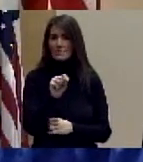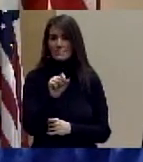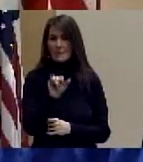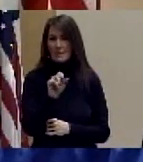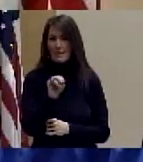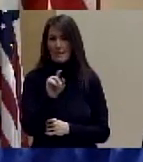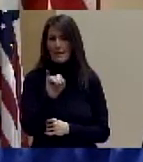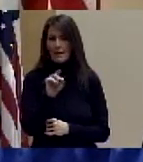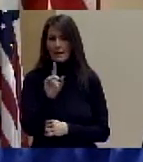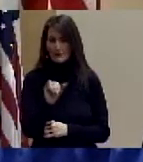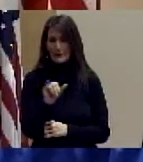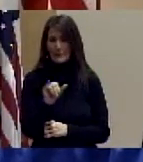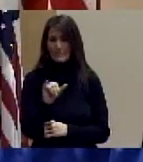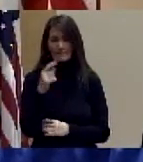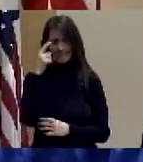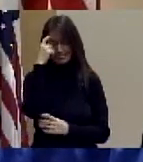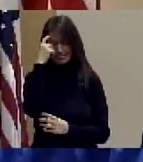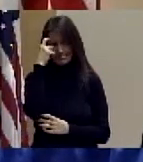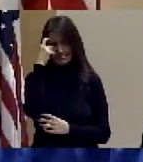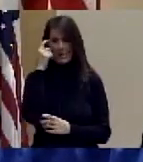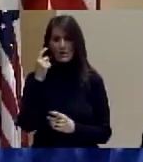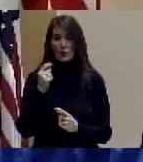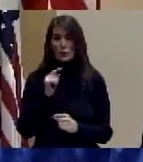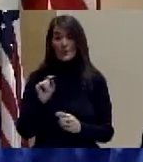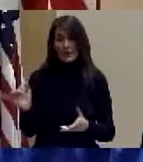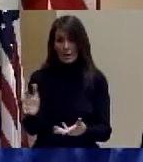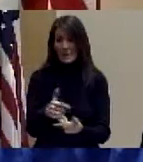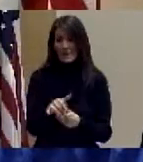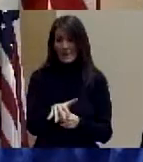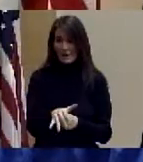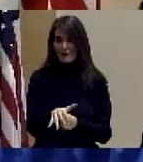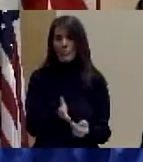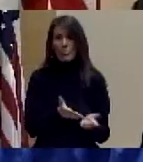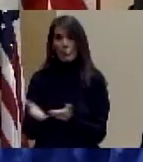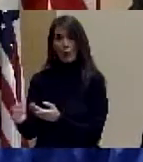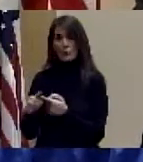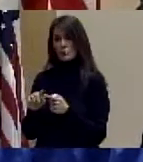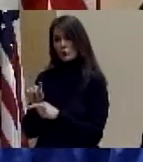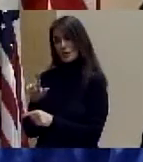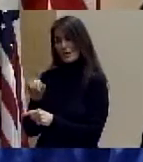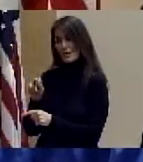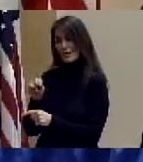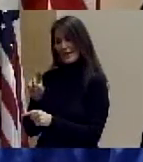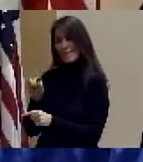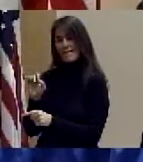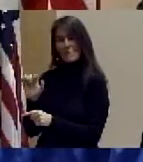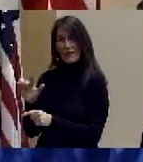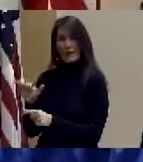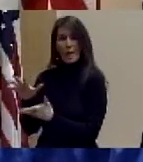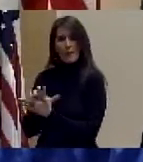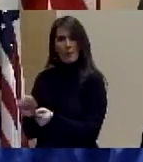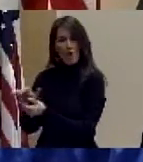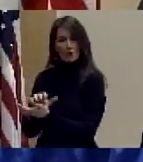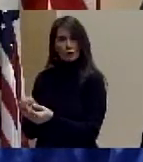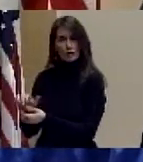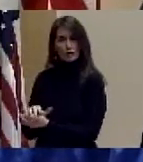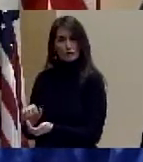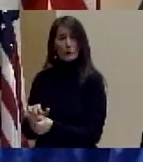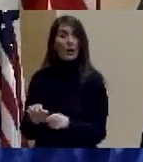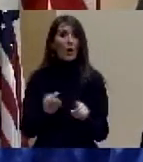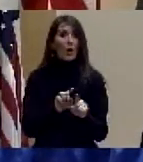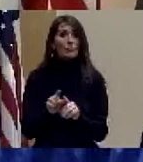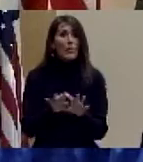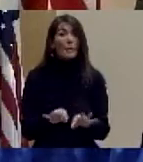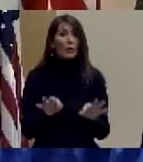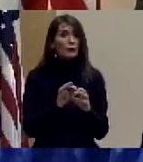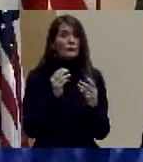process. Our leaves are taken to our landfill. They're mulched. I think it's also important to remind everybody